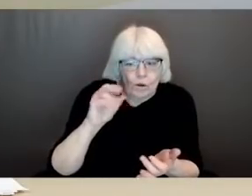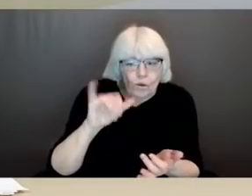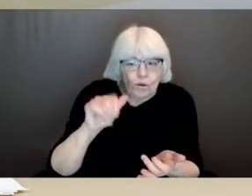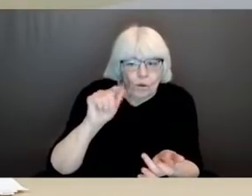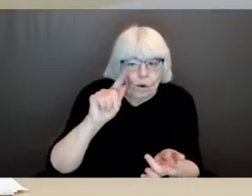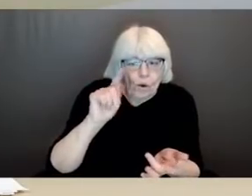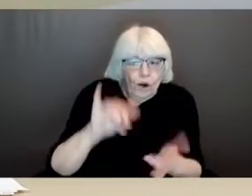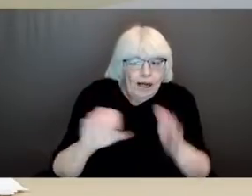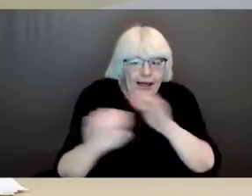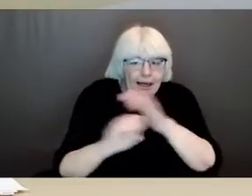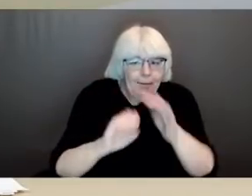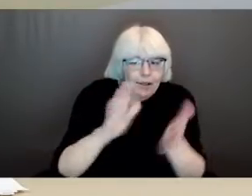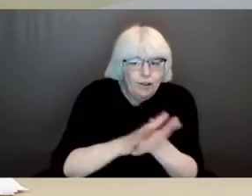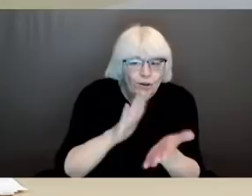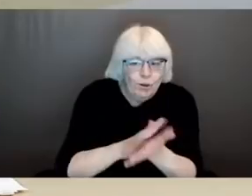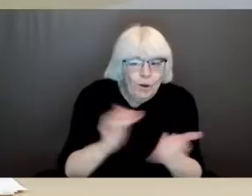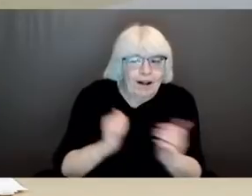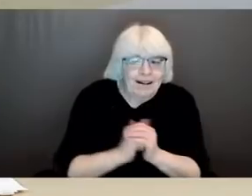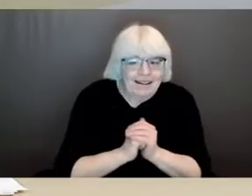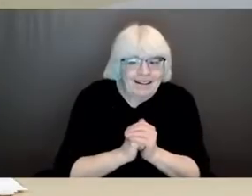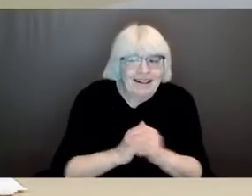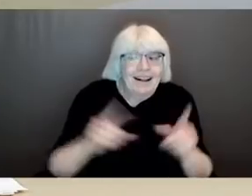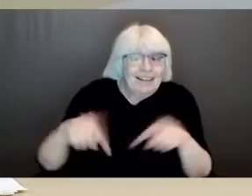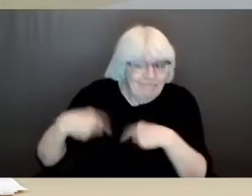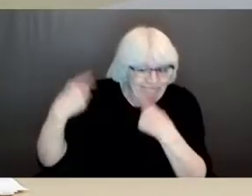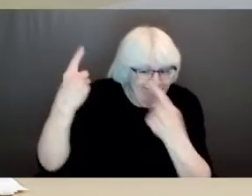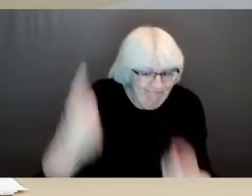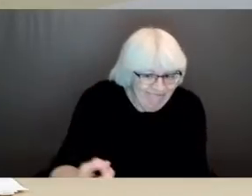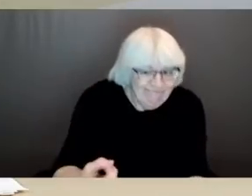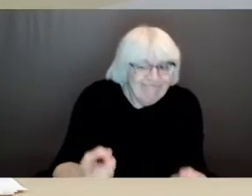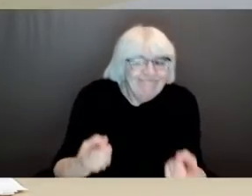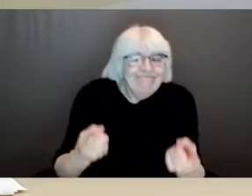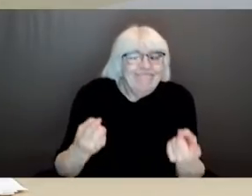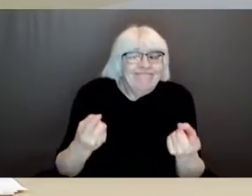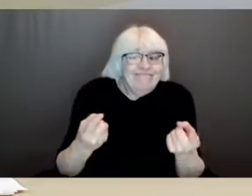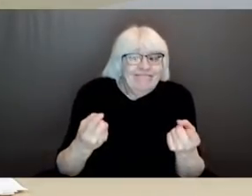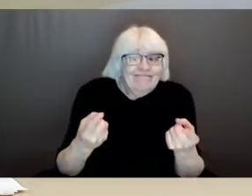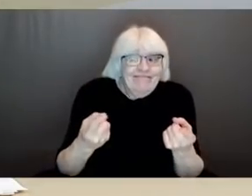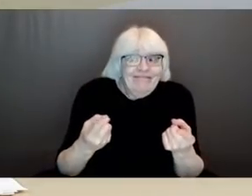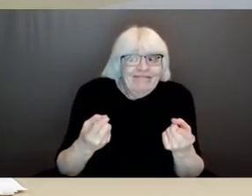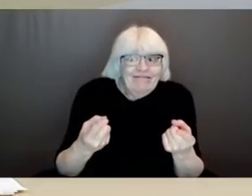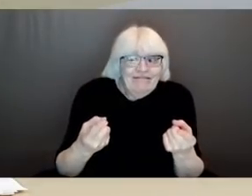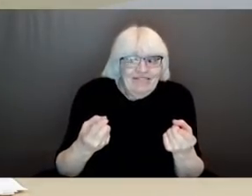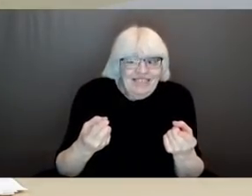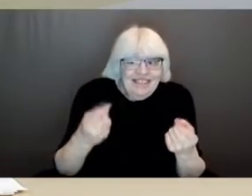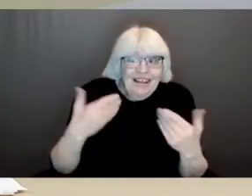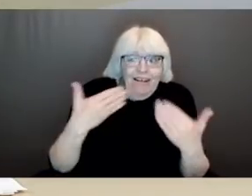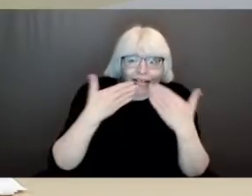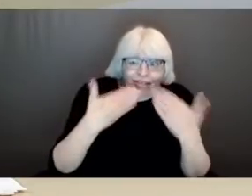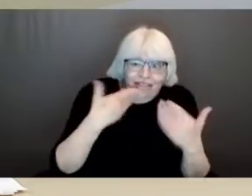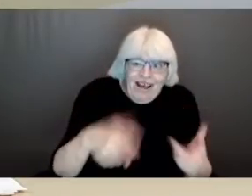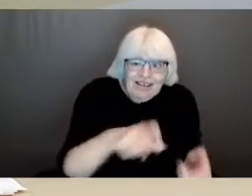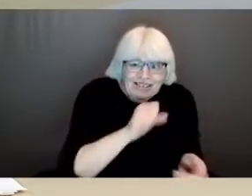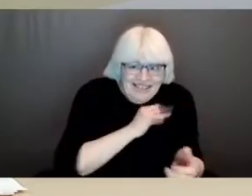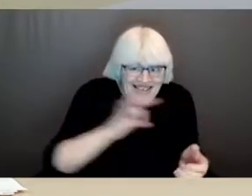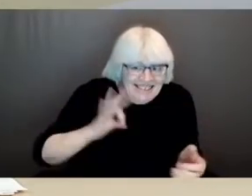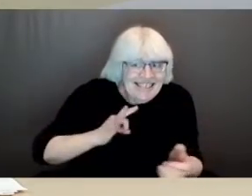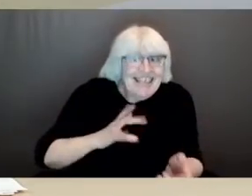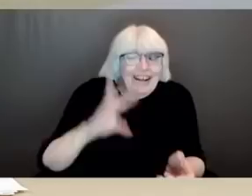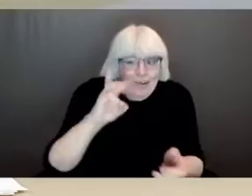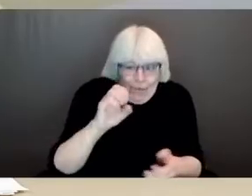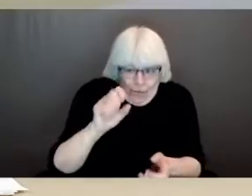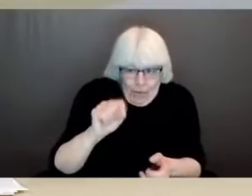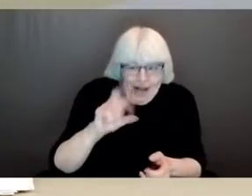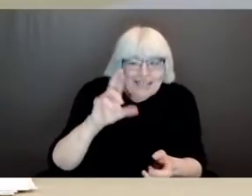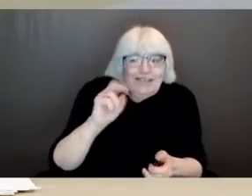was diagnosed. I want to thank the students, family, and staff at West Royalty Elementary School for their steadfast cooperation and